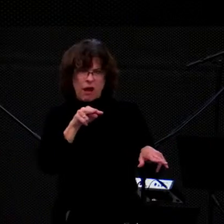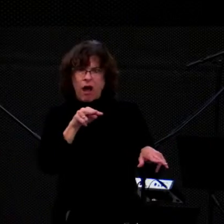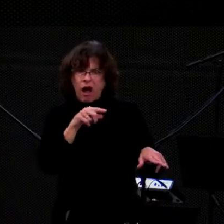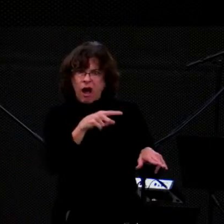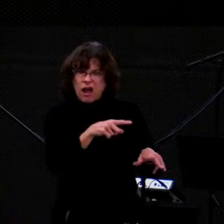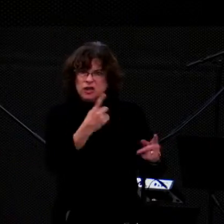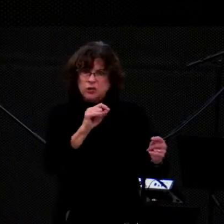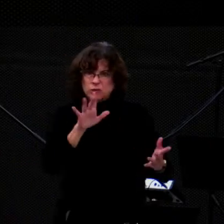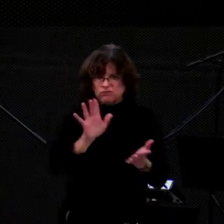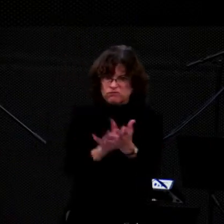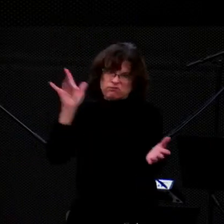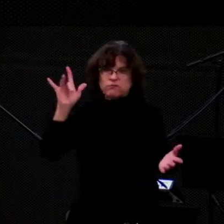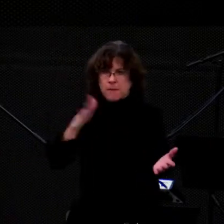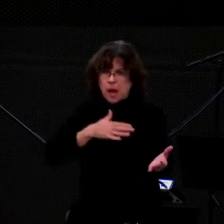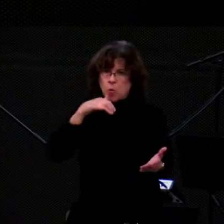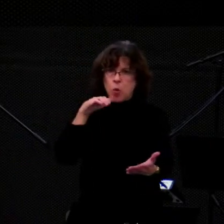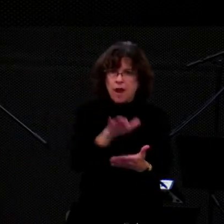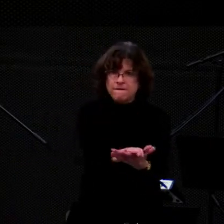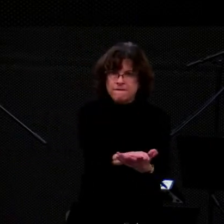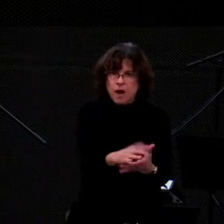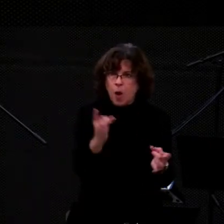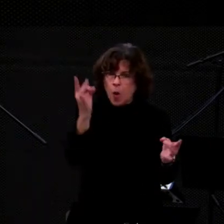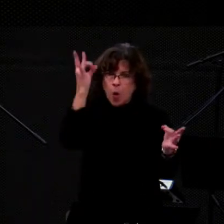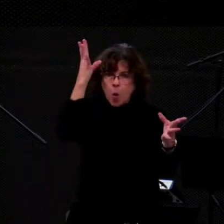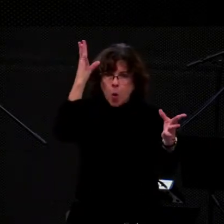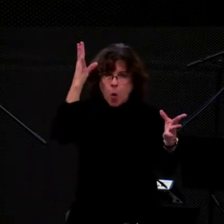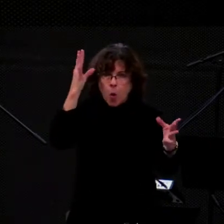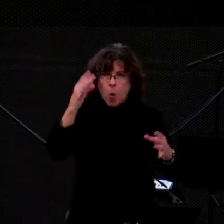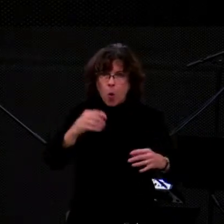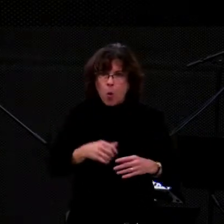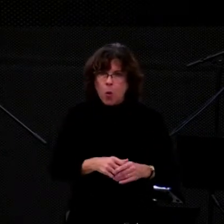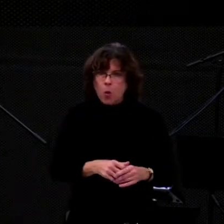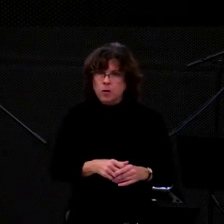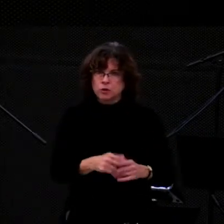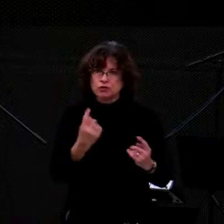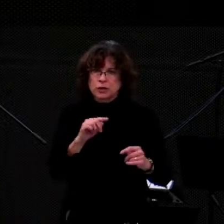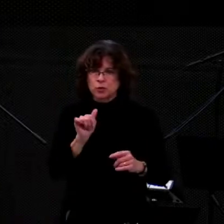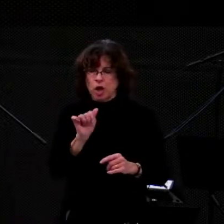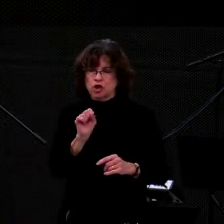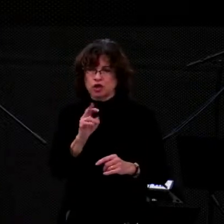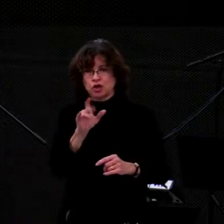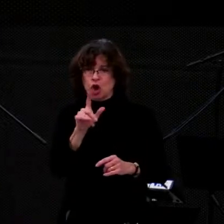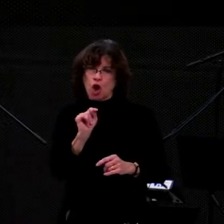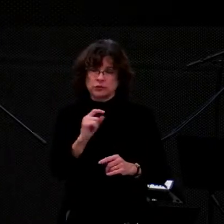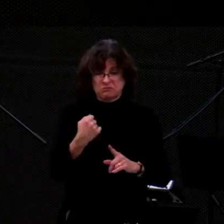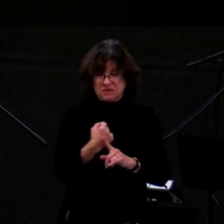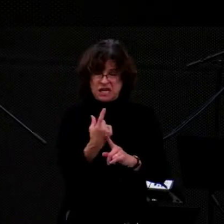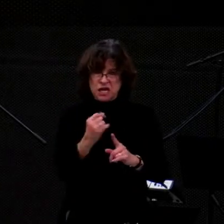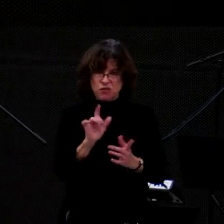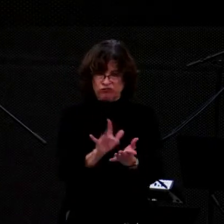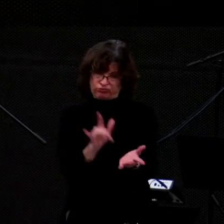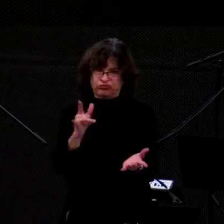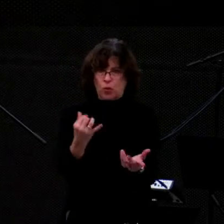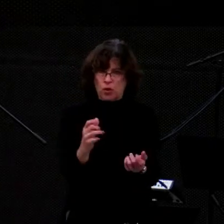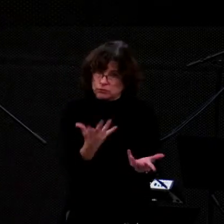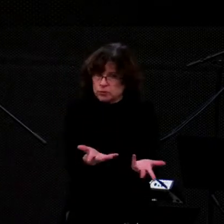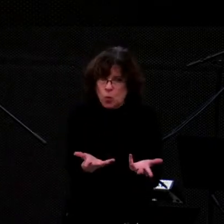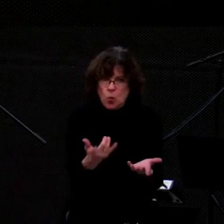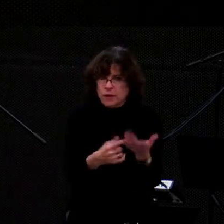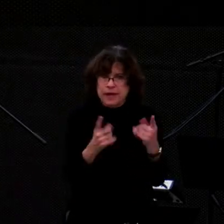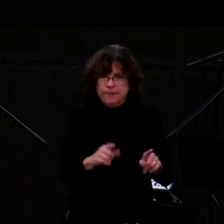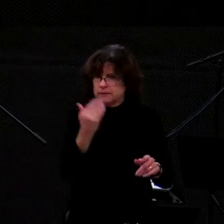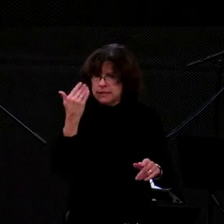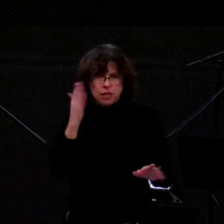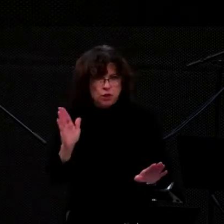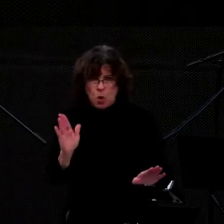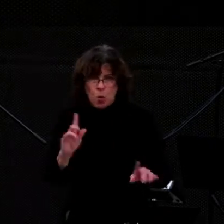scene. He thinks that Haman, in his insolence, is trying to assault his queen in his house.